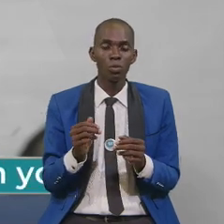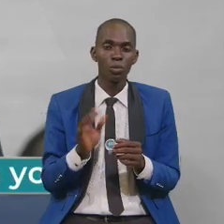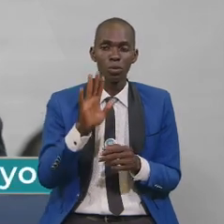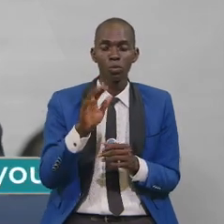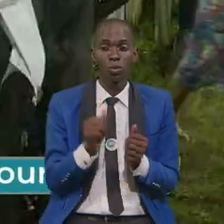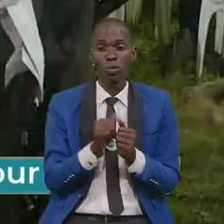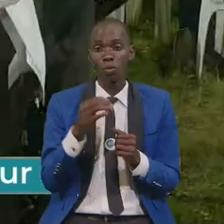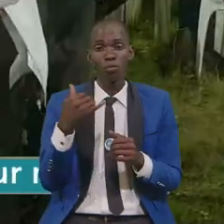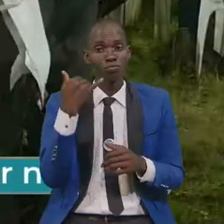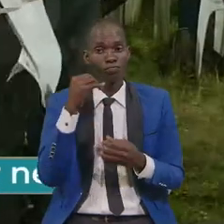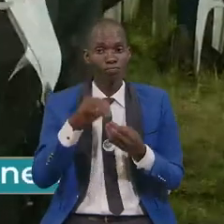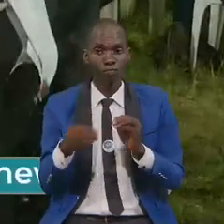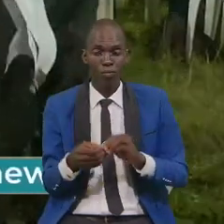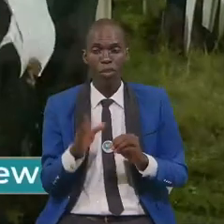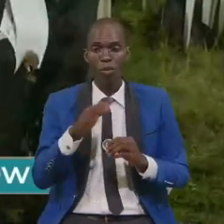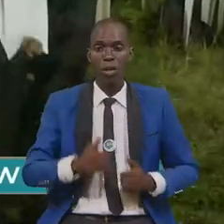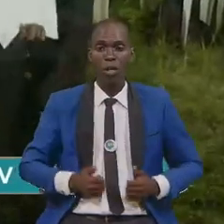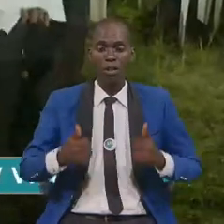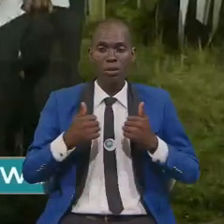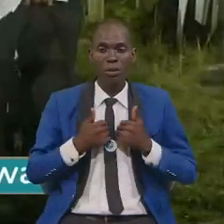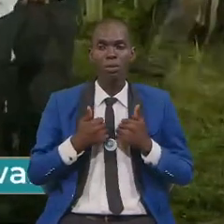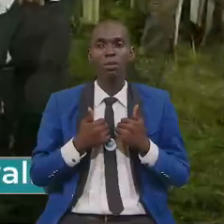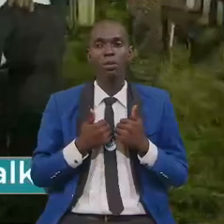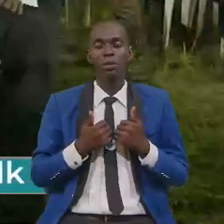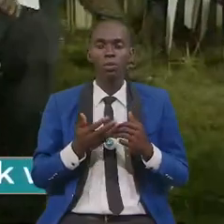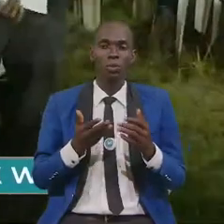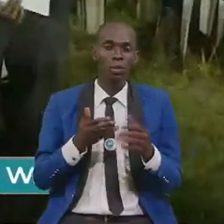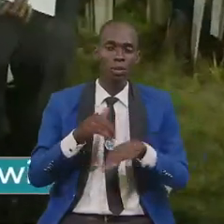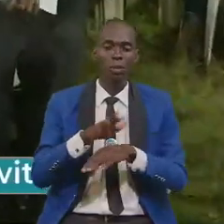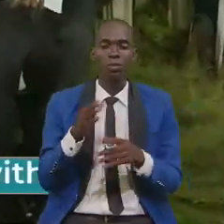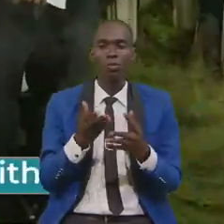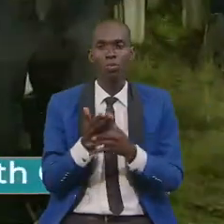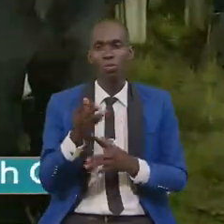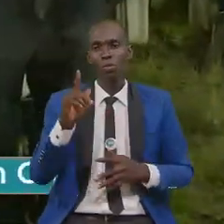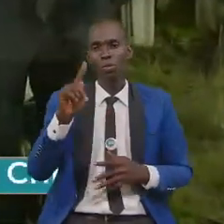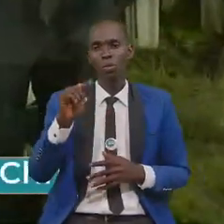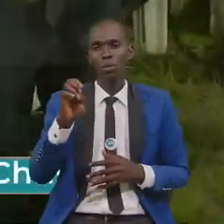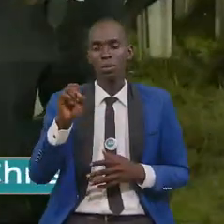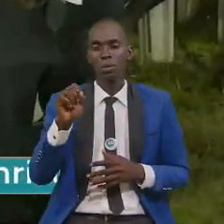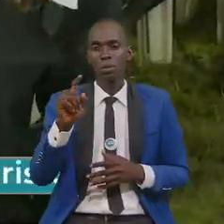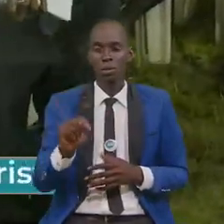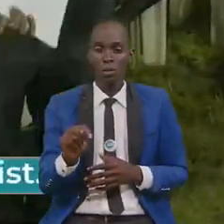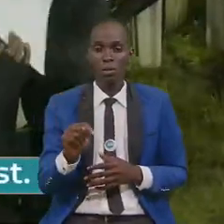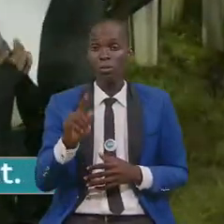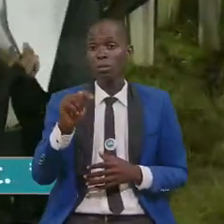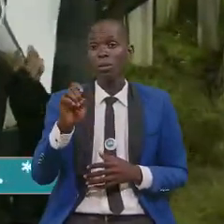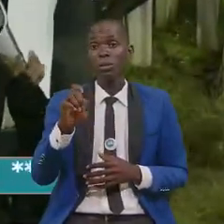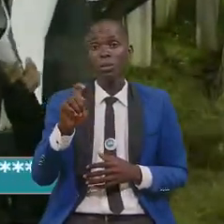address via SMS or WhatsApp to the number